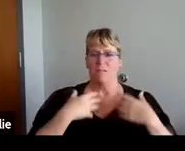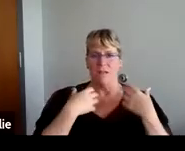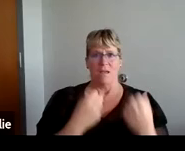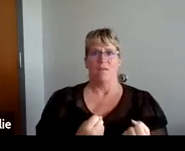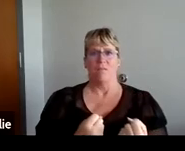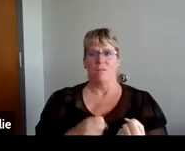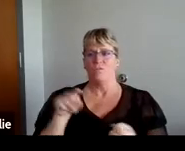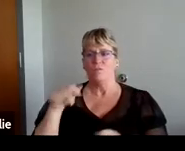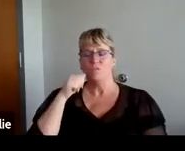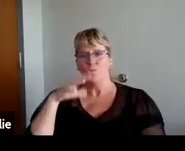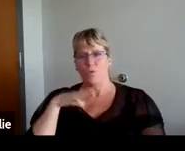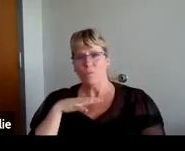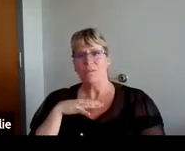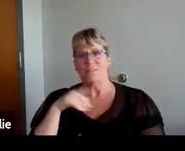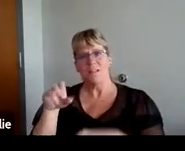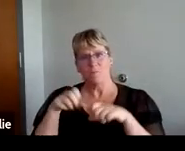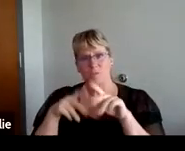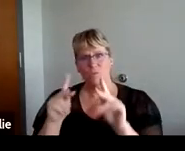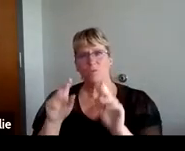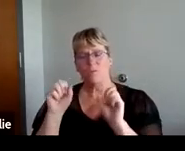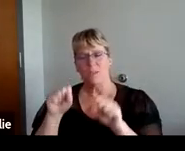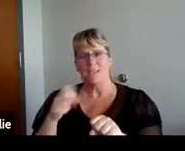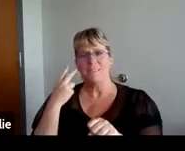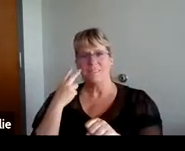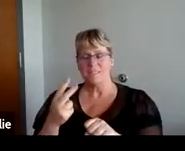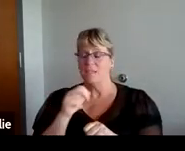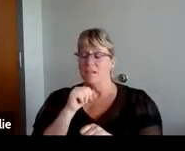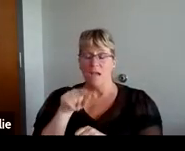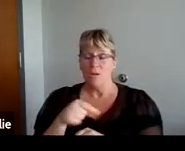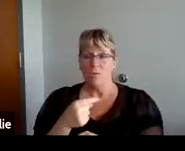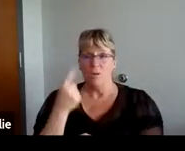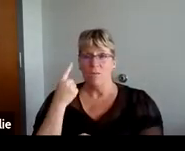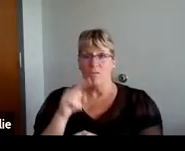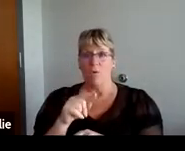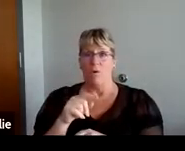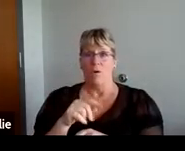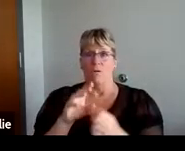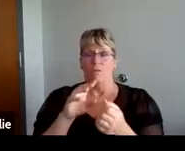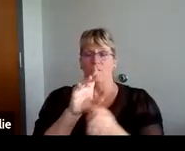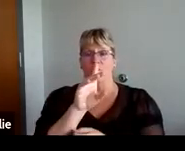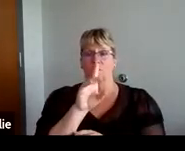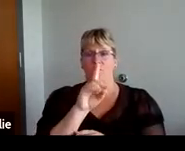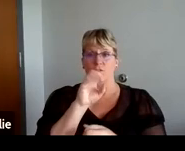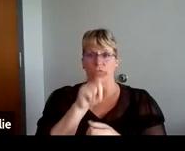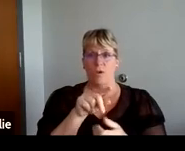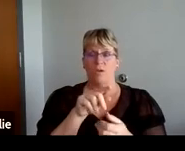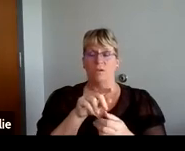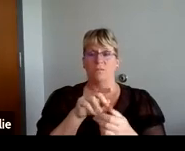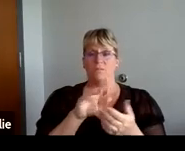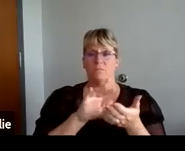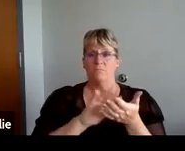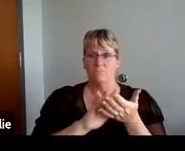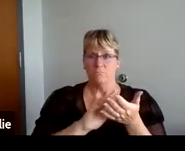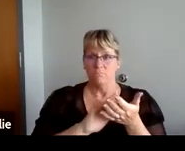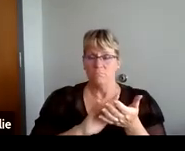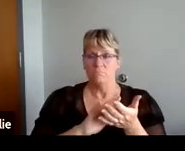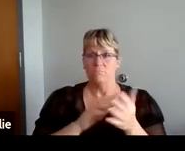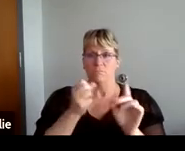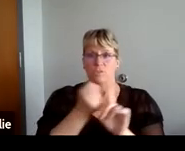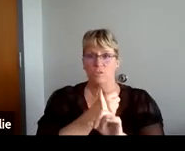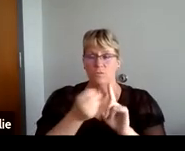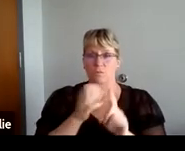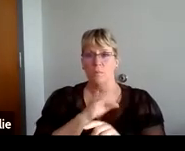these are opportunities that we can look at not only the substance use disorder, but our patient's physical health and needs as well.